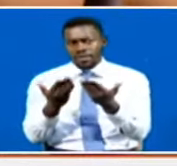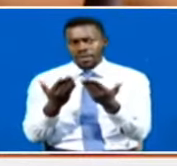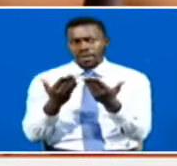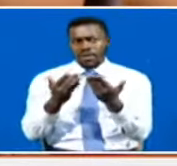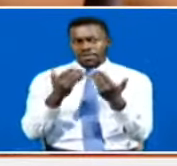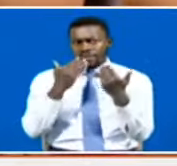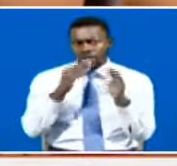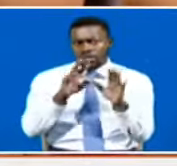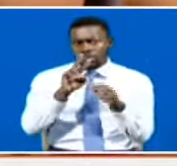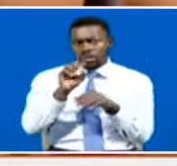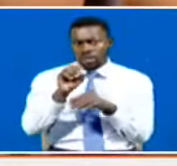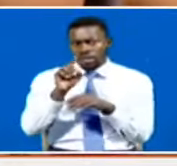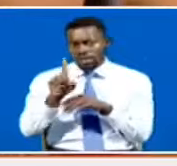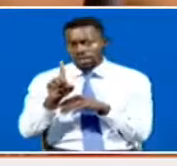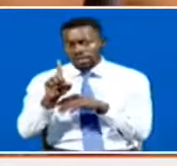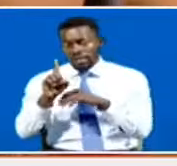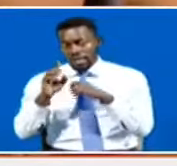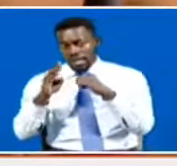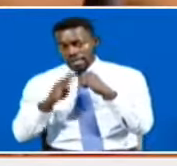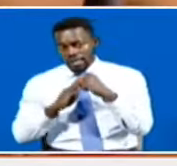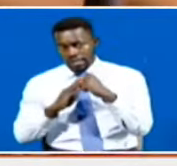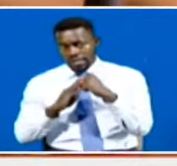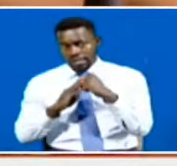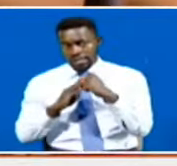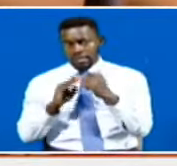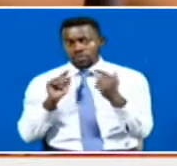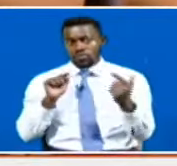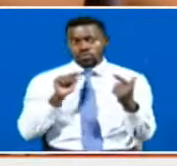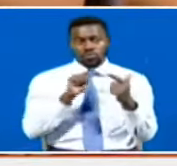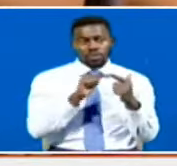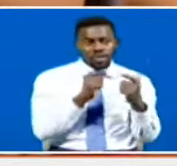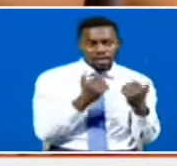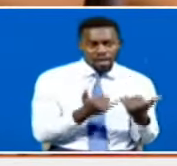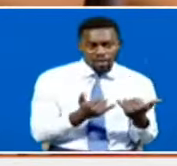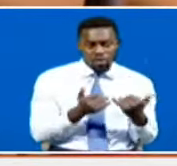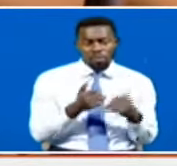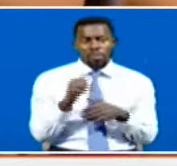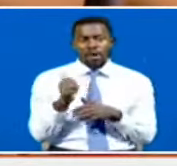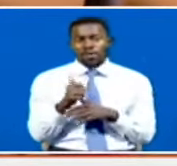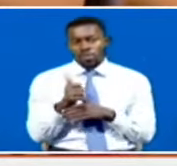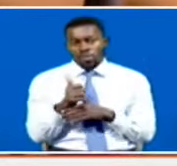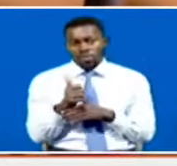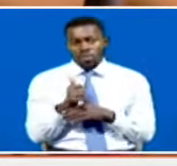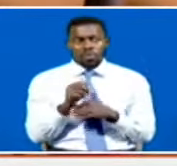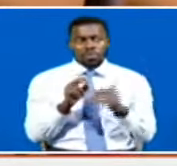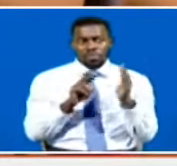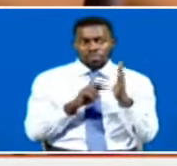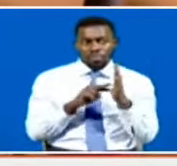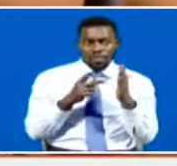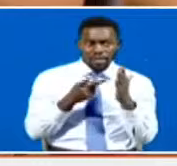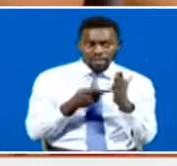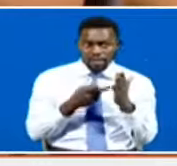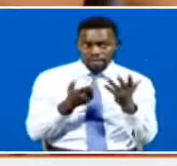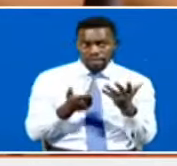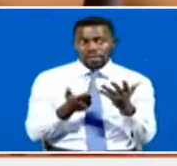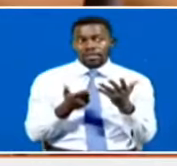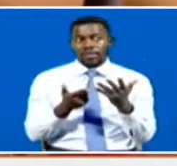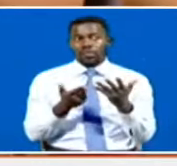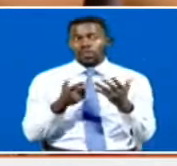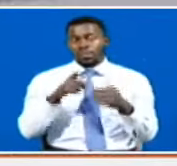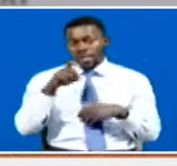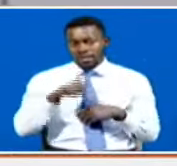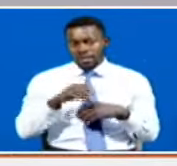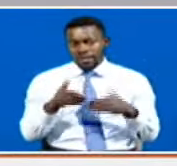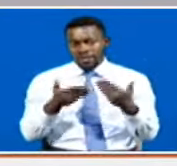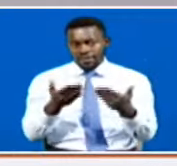2019, 2018, are actually now worn out and torn, if not lost. And so it is necessary that we are able to distribute books